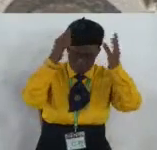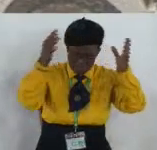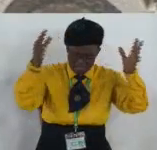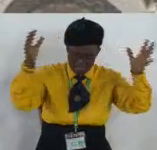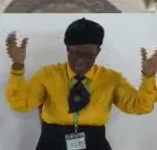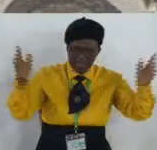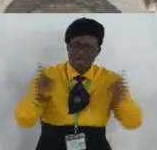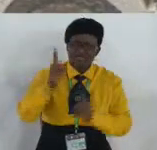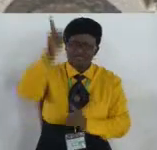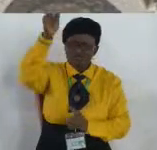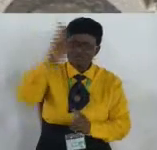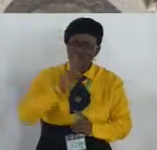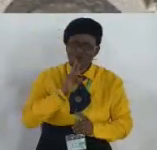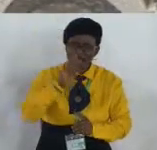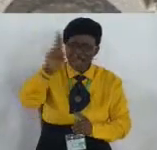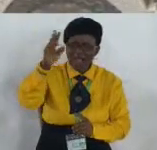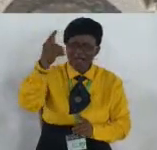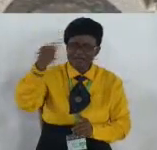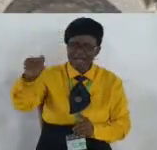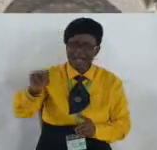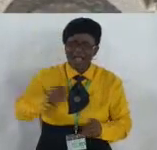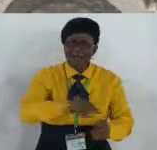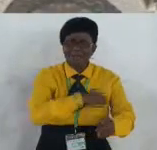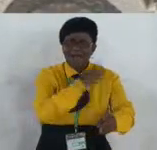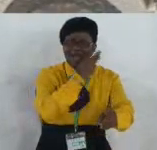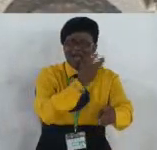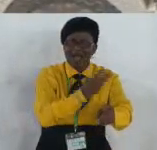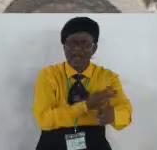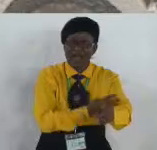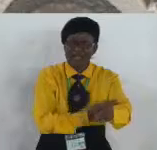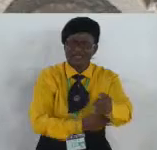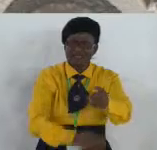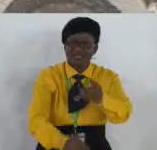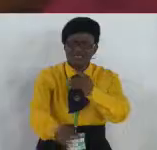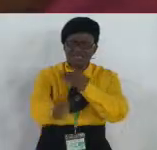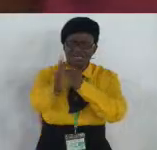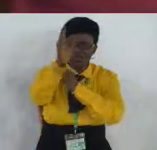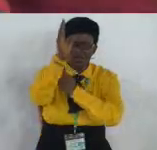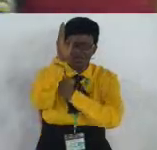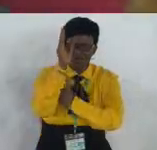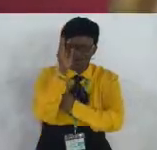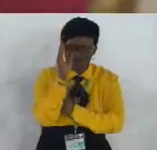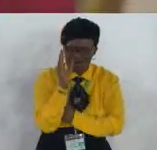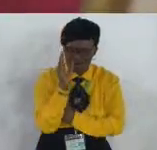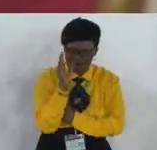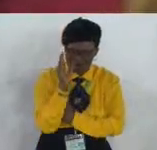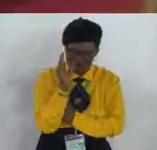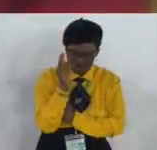Alleluia. You are the mighty